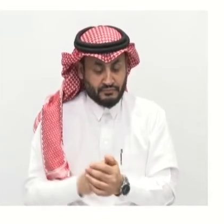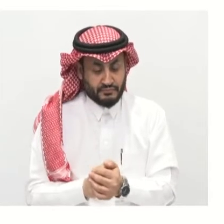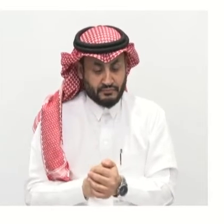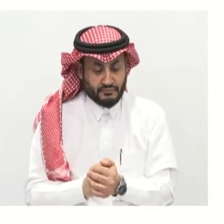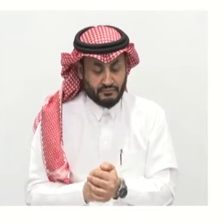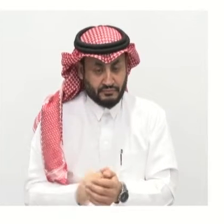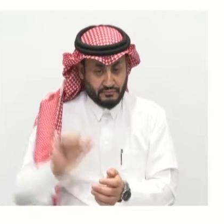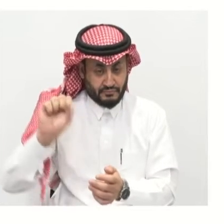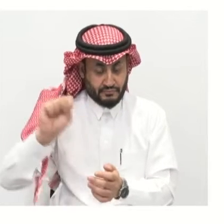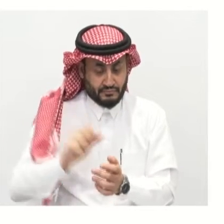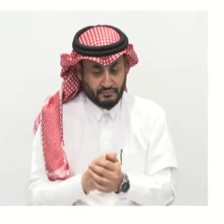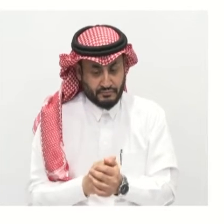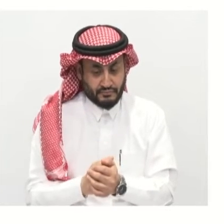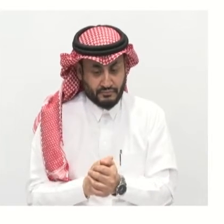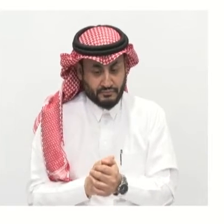is